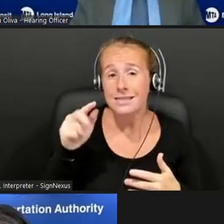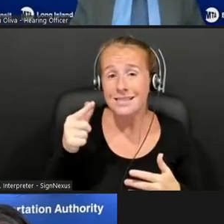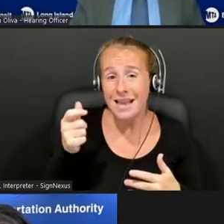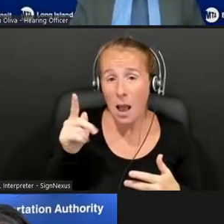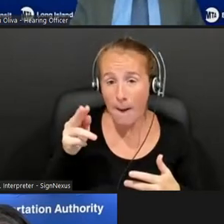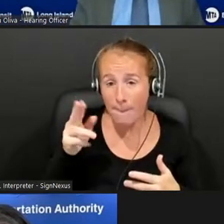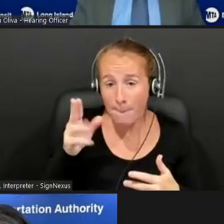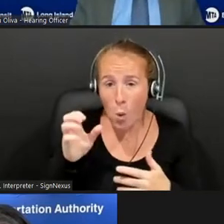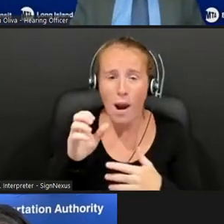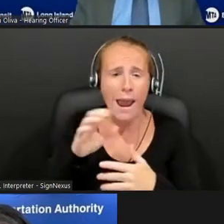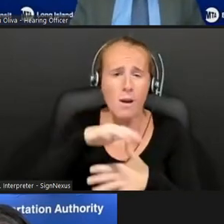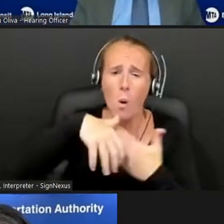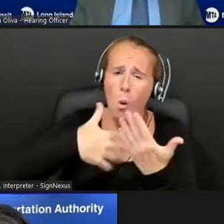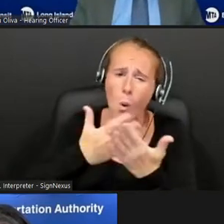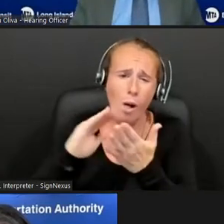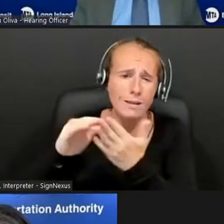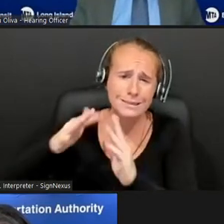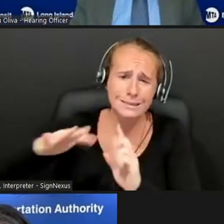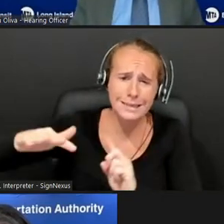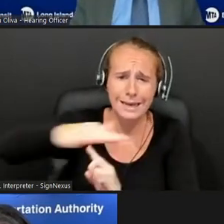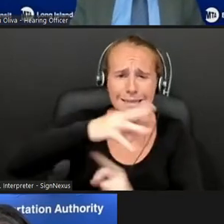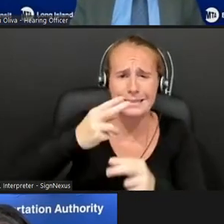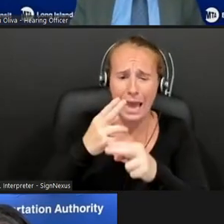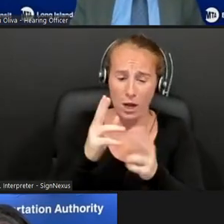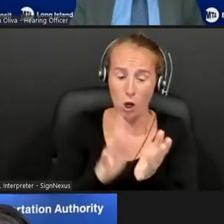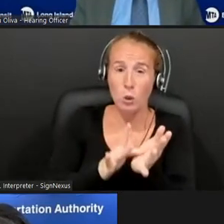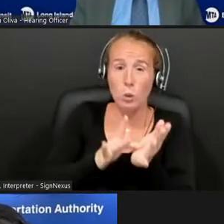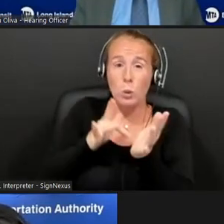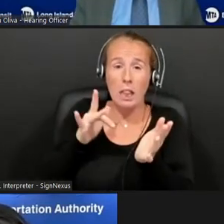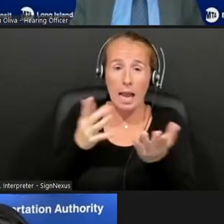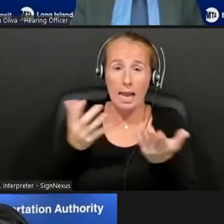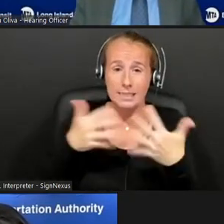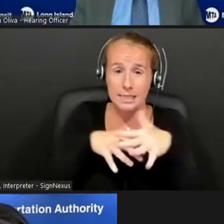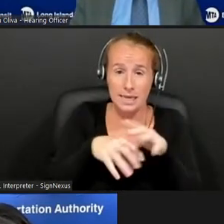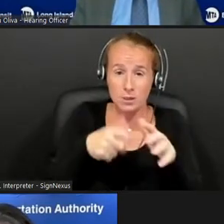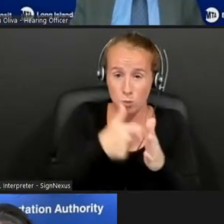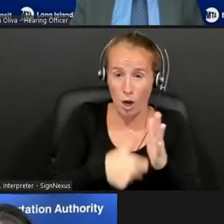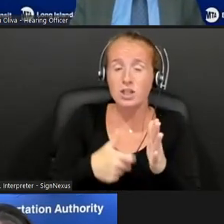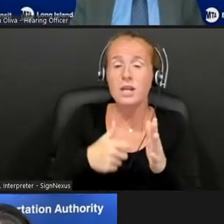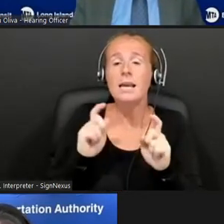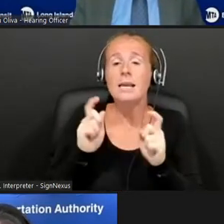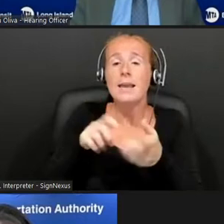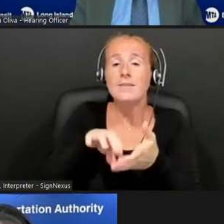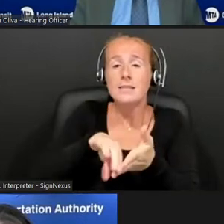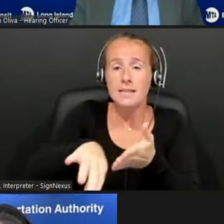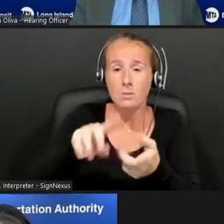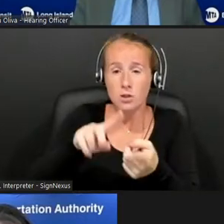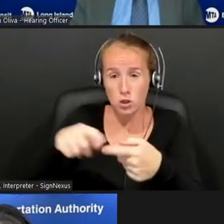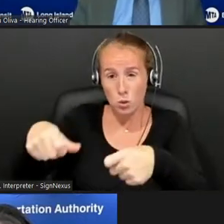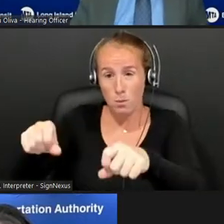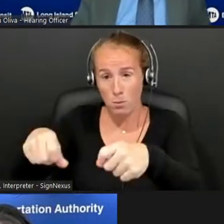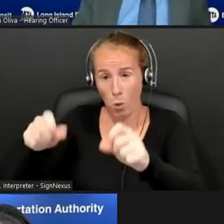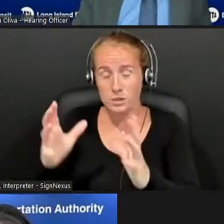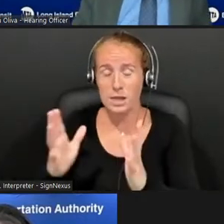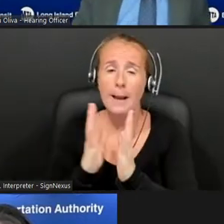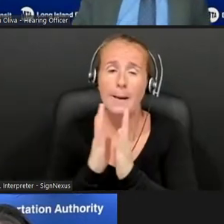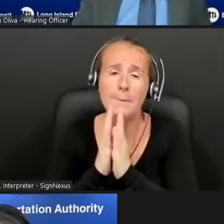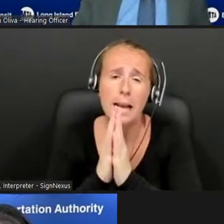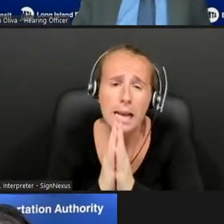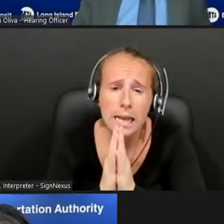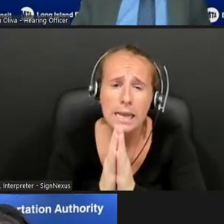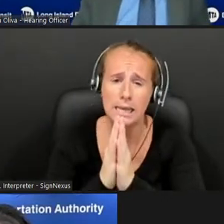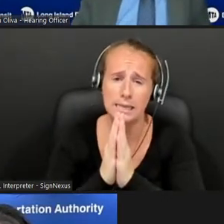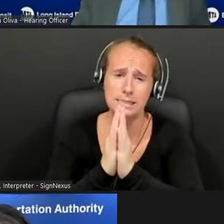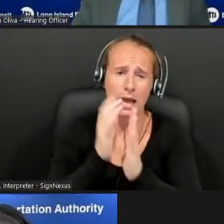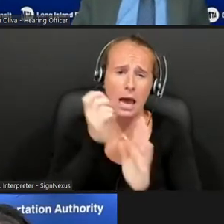city in the world that utilizes congestion pricing gives full exemptions to motorcycles please be rational